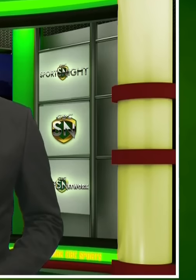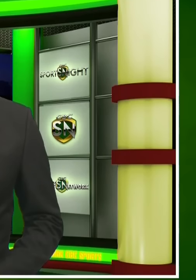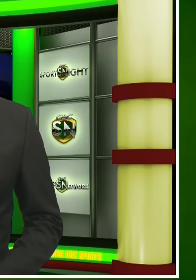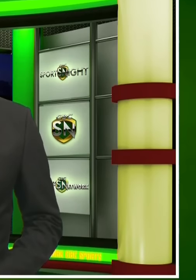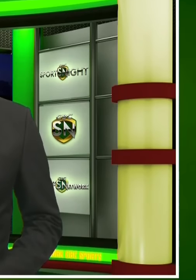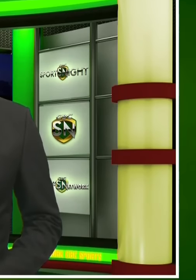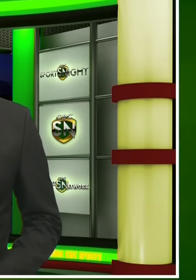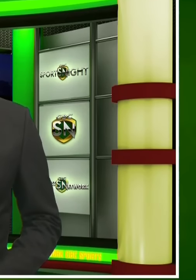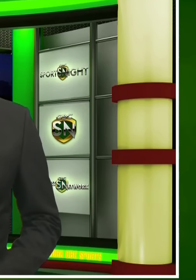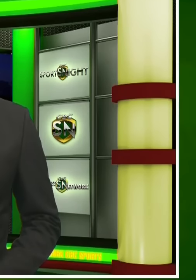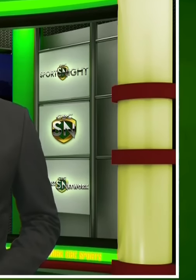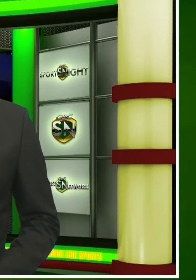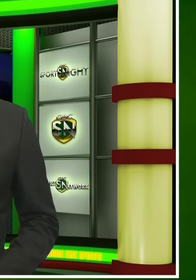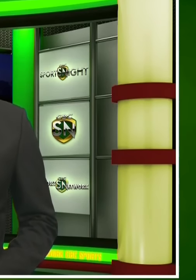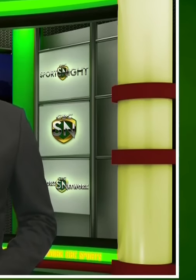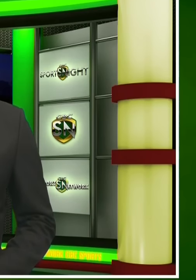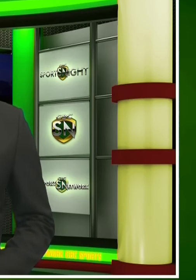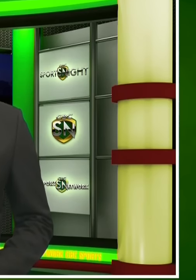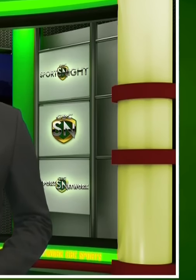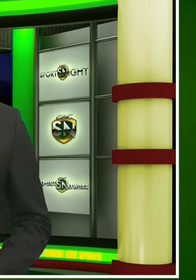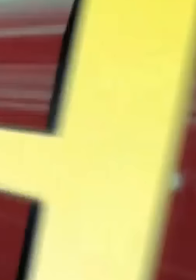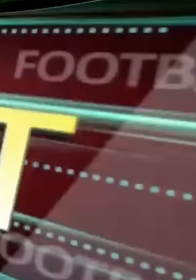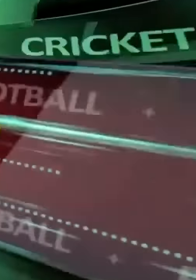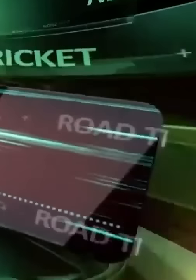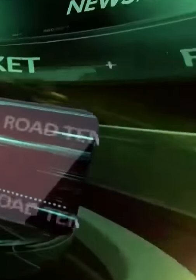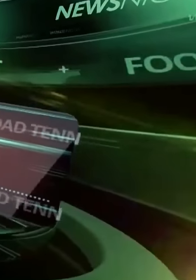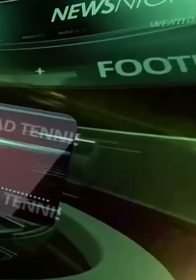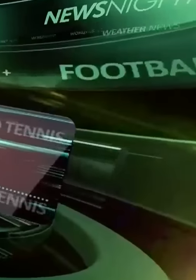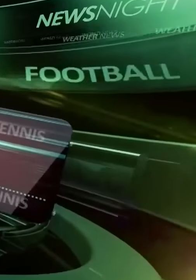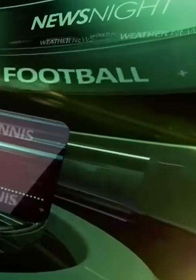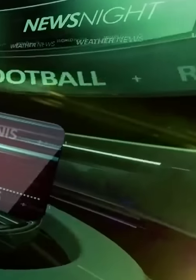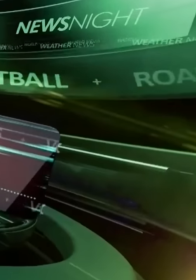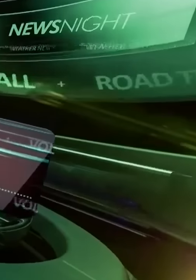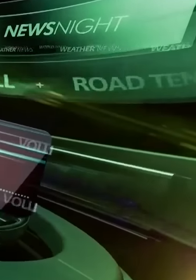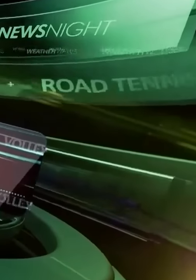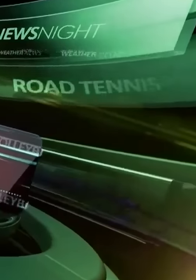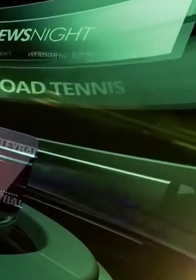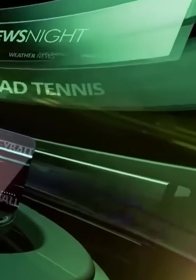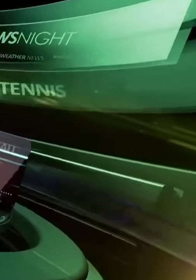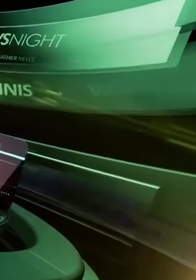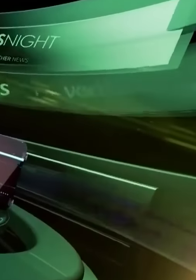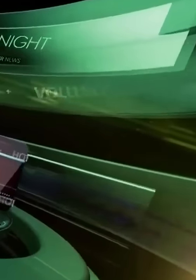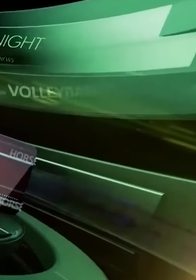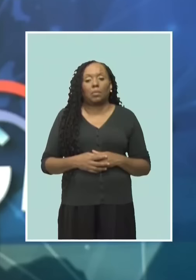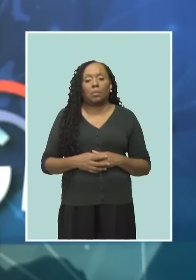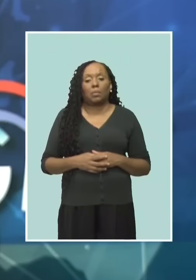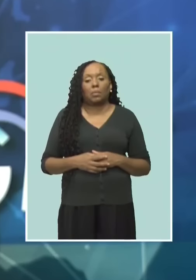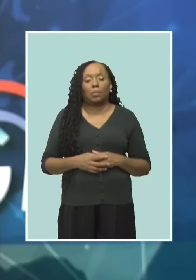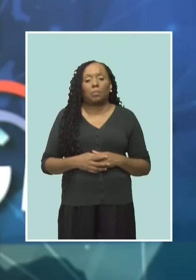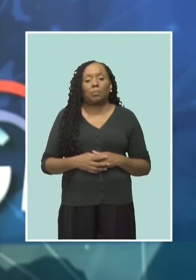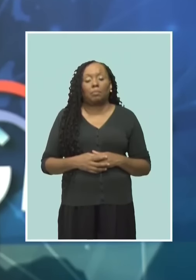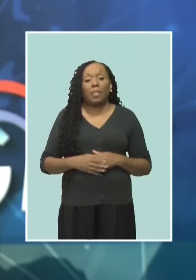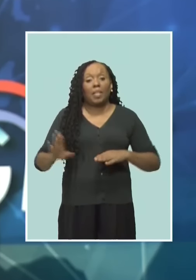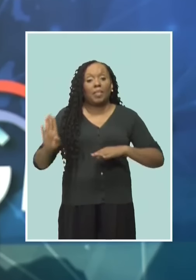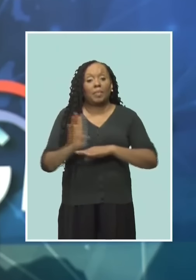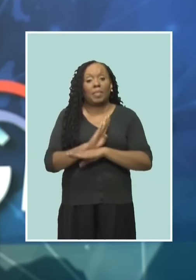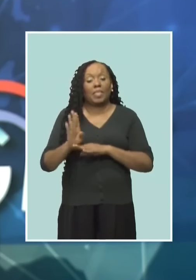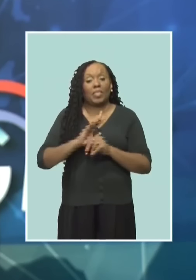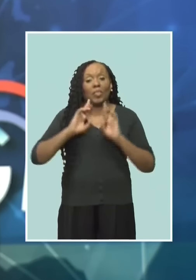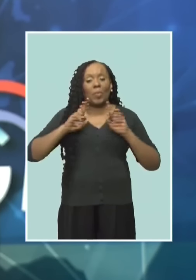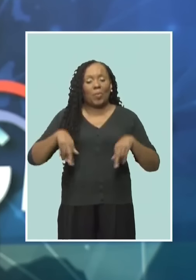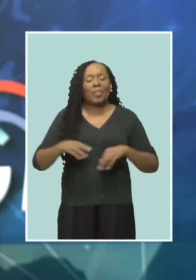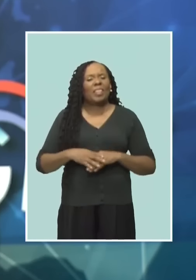next on the CBC Newsnight, the business report. In tonight's business,